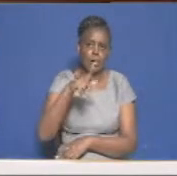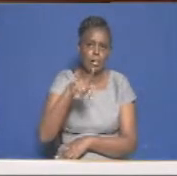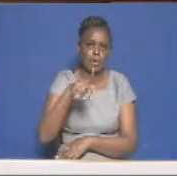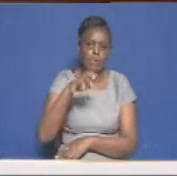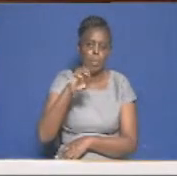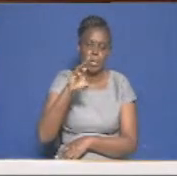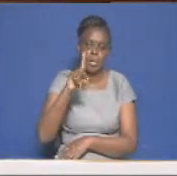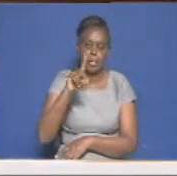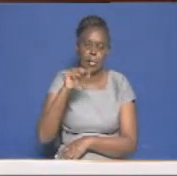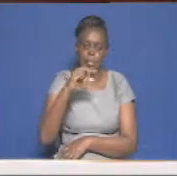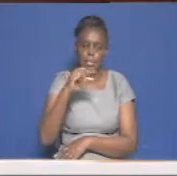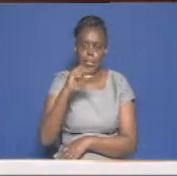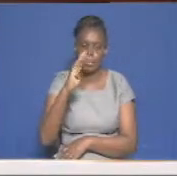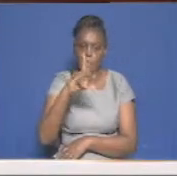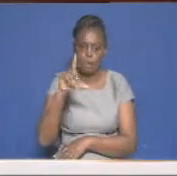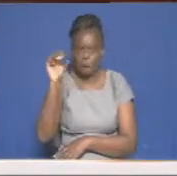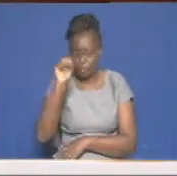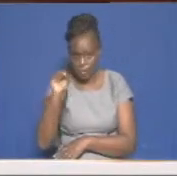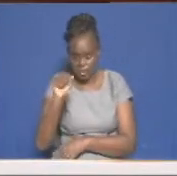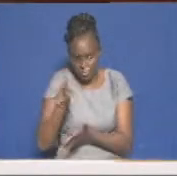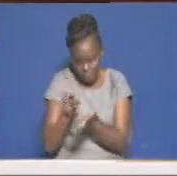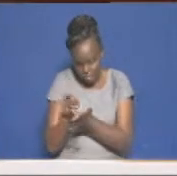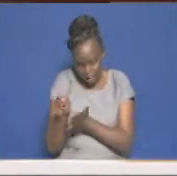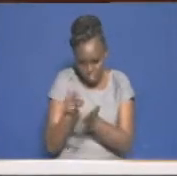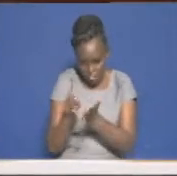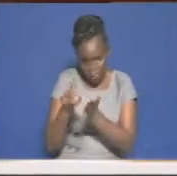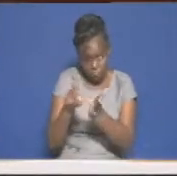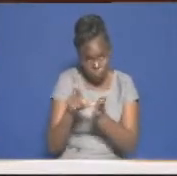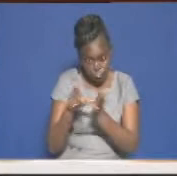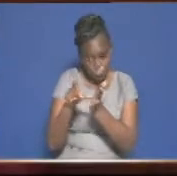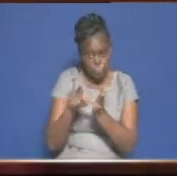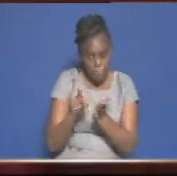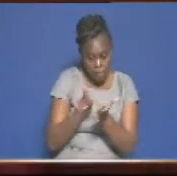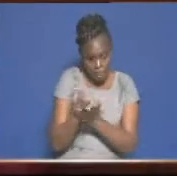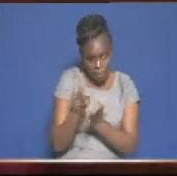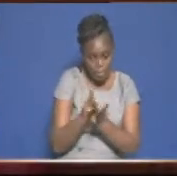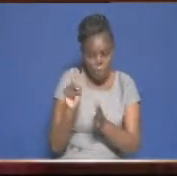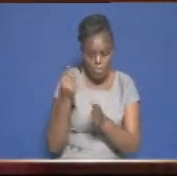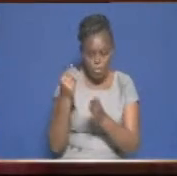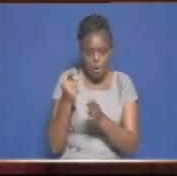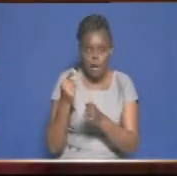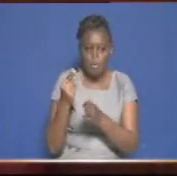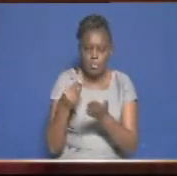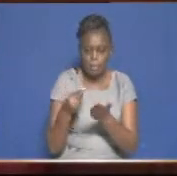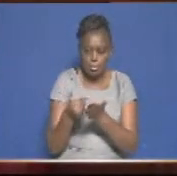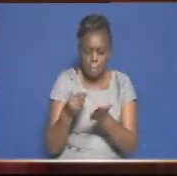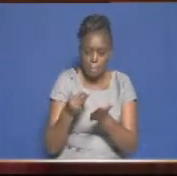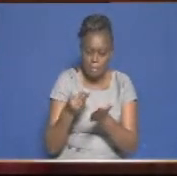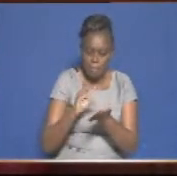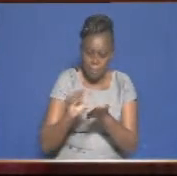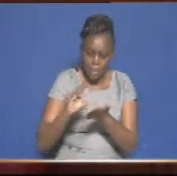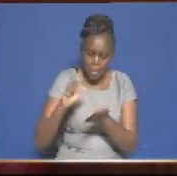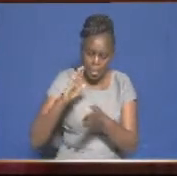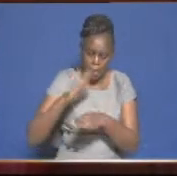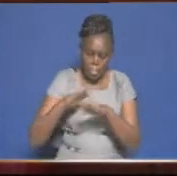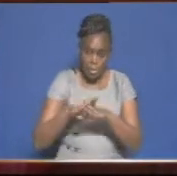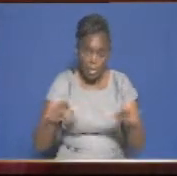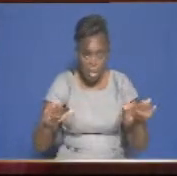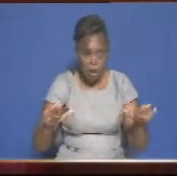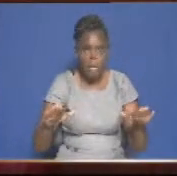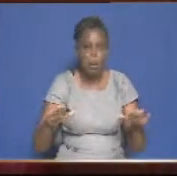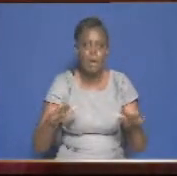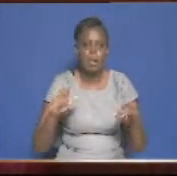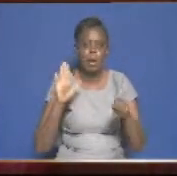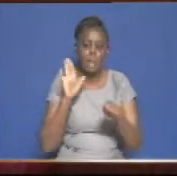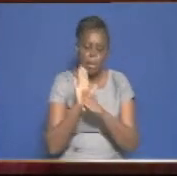paid, Mr. Speaker, and once that money goes on the ground to our people, Mr. Speaker, you'll find a lot